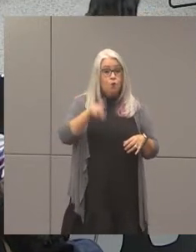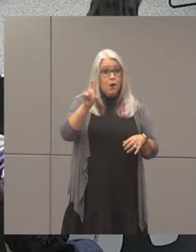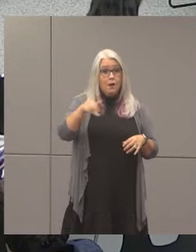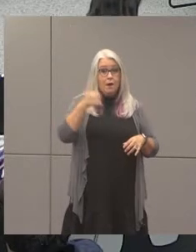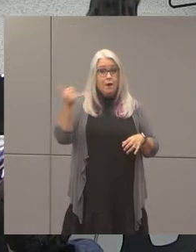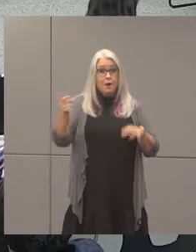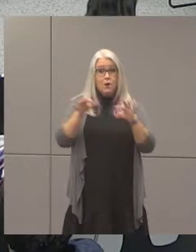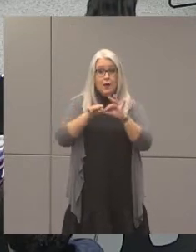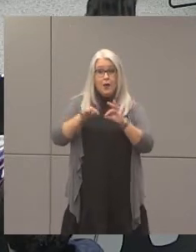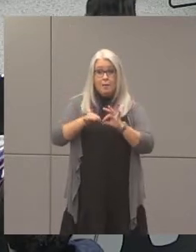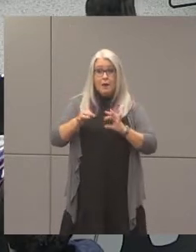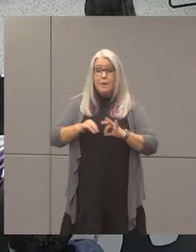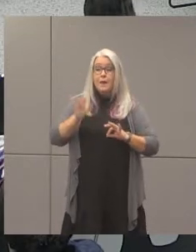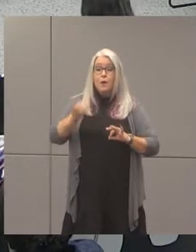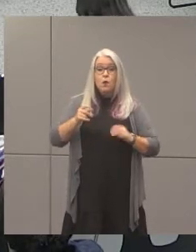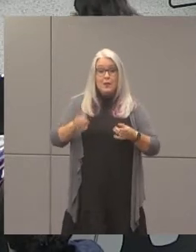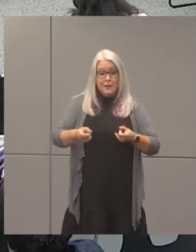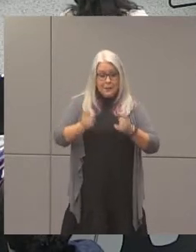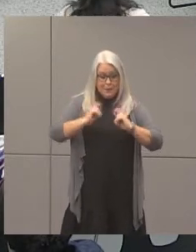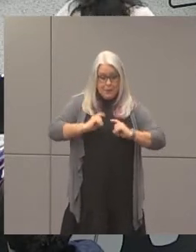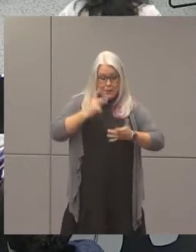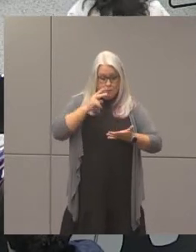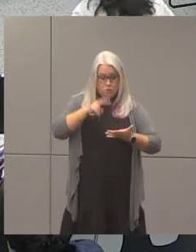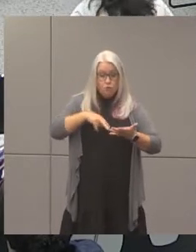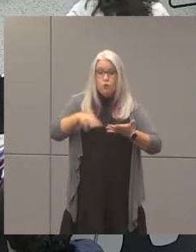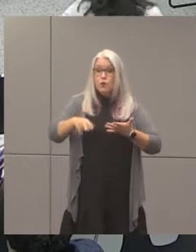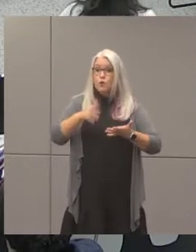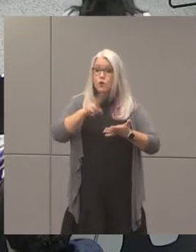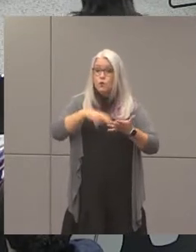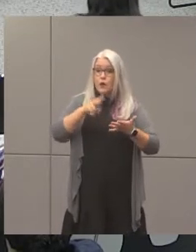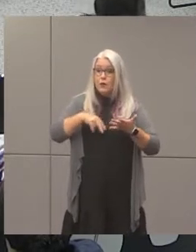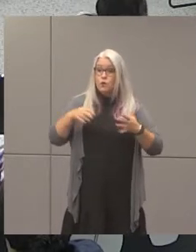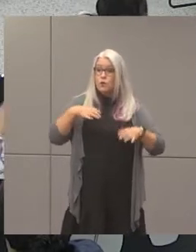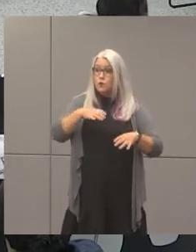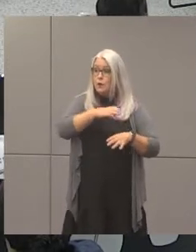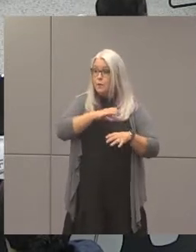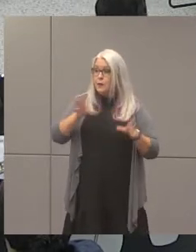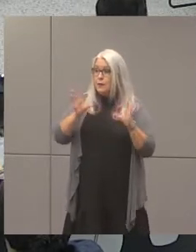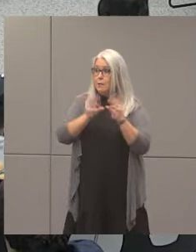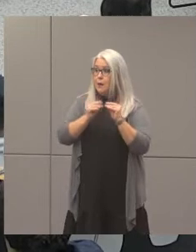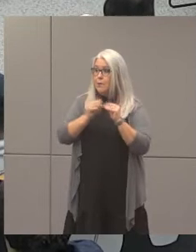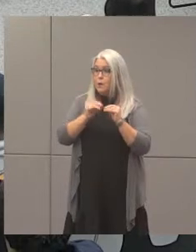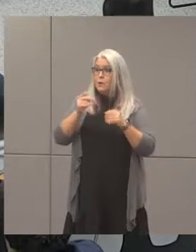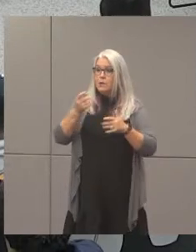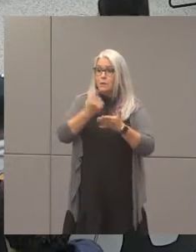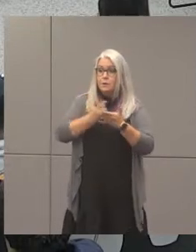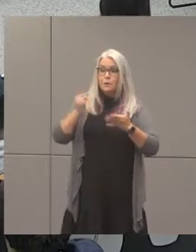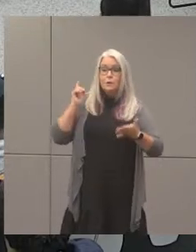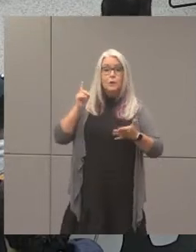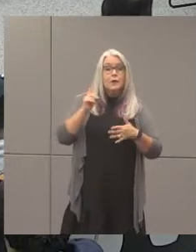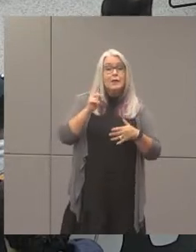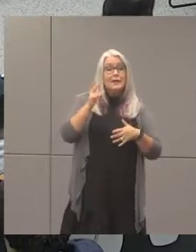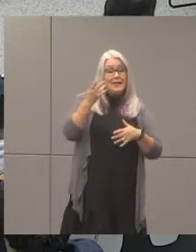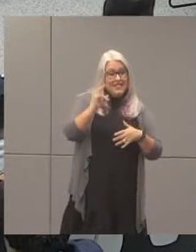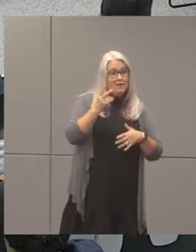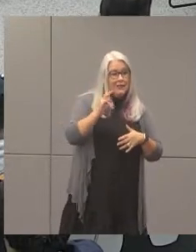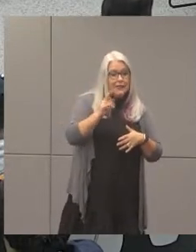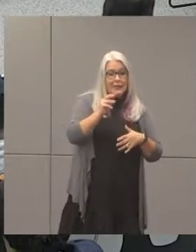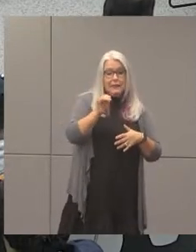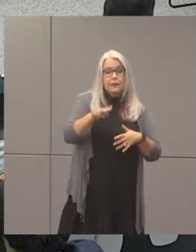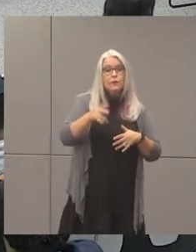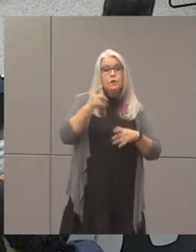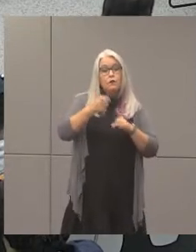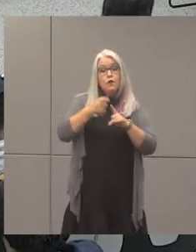more comment that was submitted, and it was read to committee members this past Wednesday, the 17th. It was from Mr.